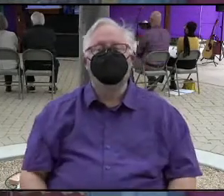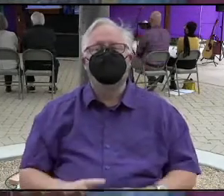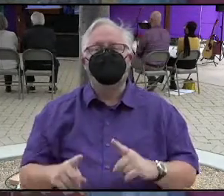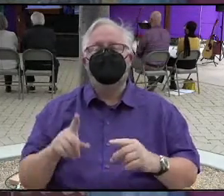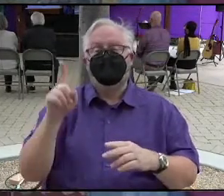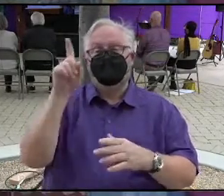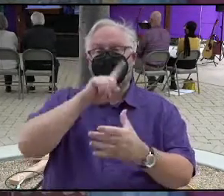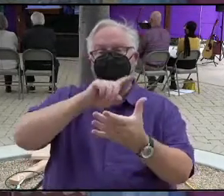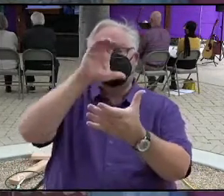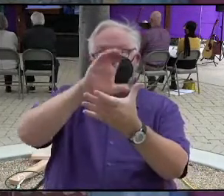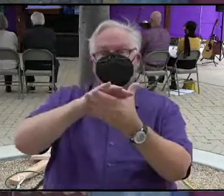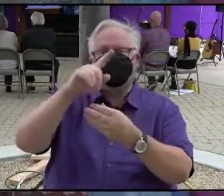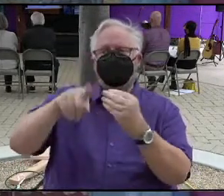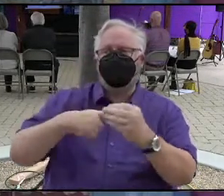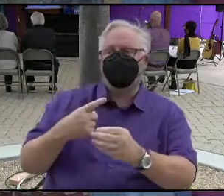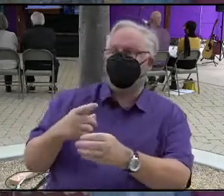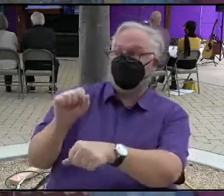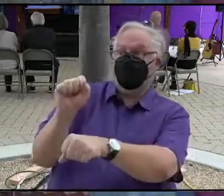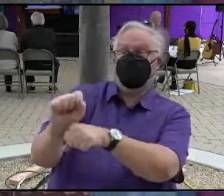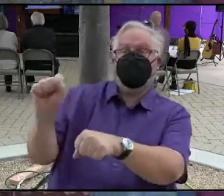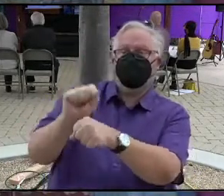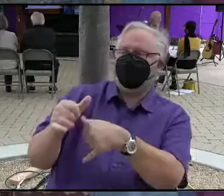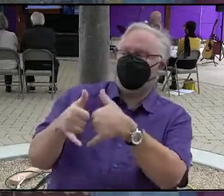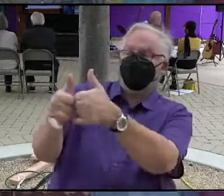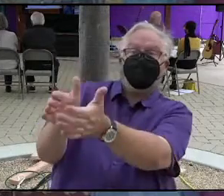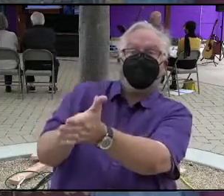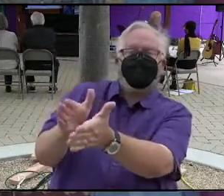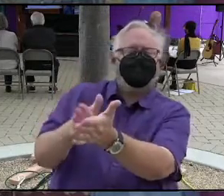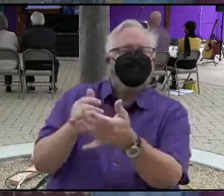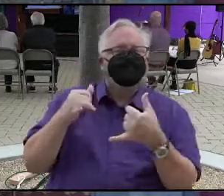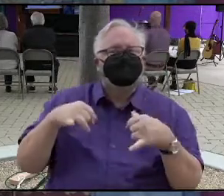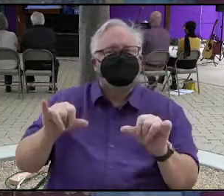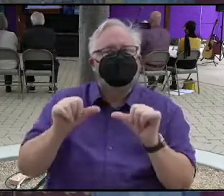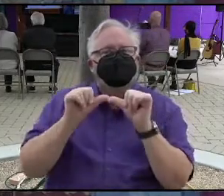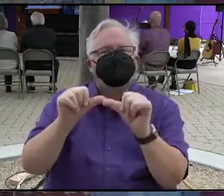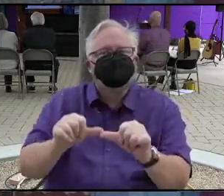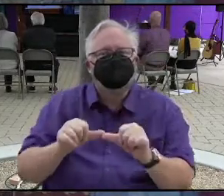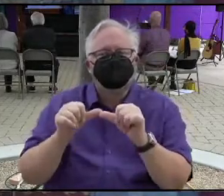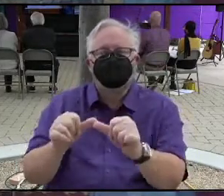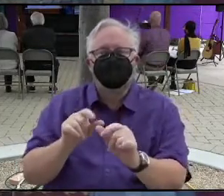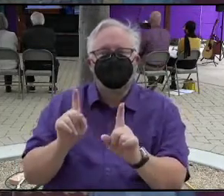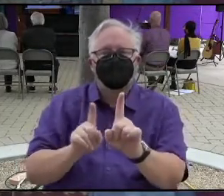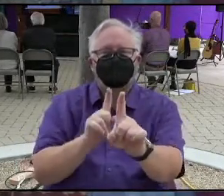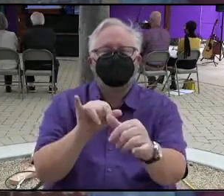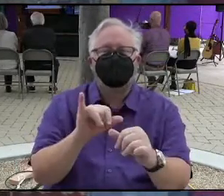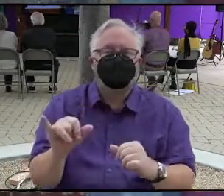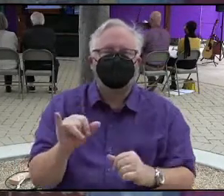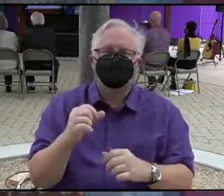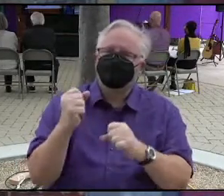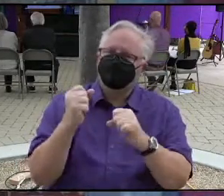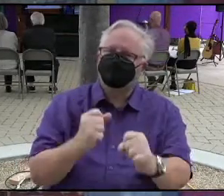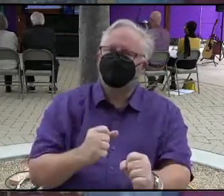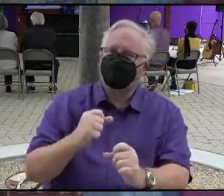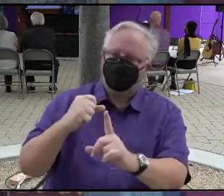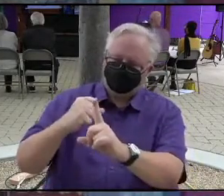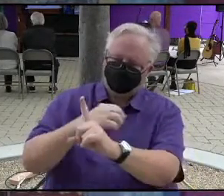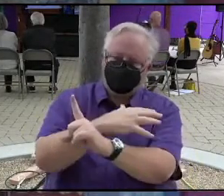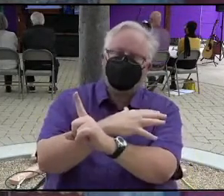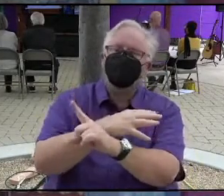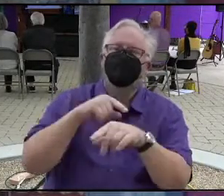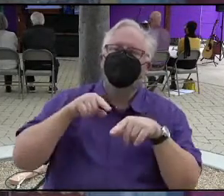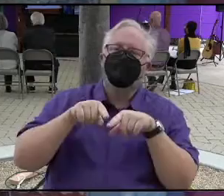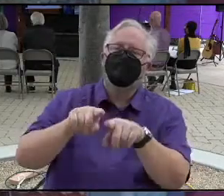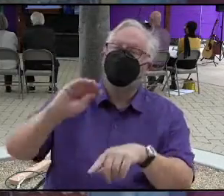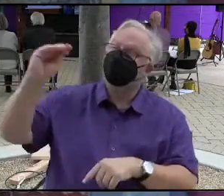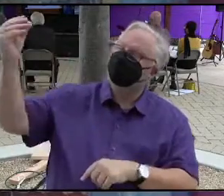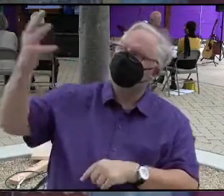of meritocracy persists. It follows us everywhere like a loyal shadow on a sunny day. Do you